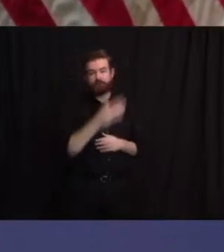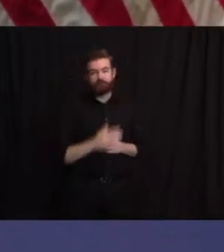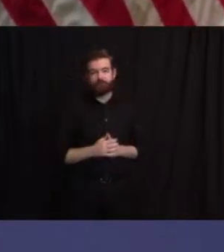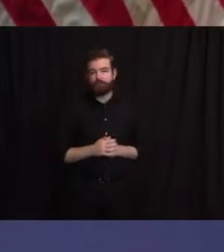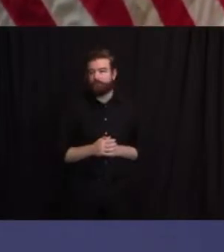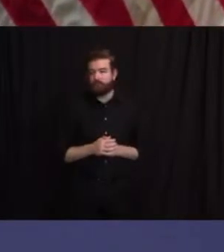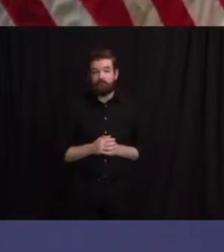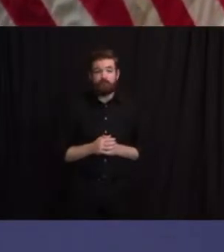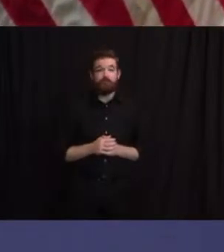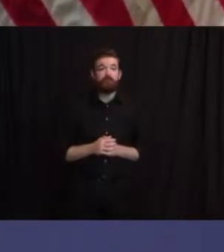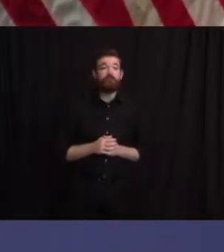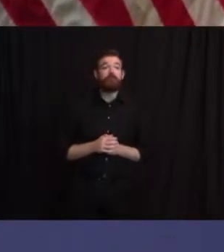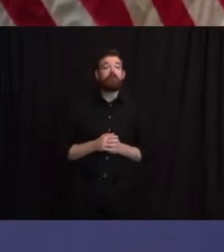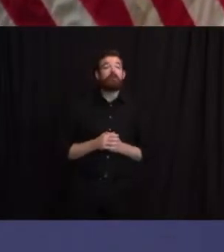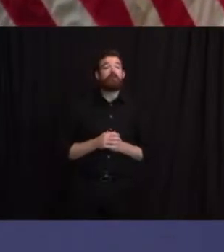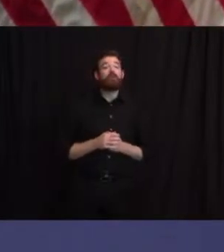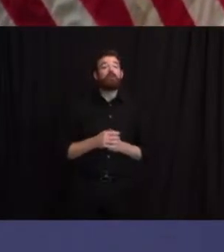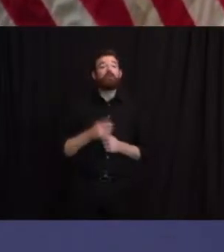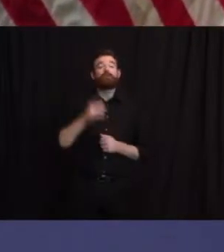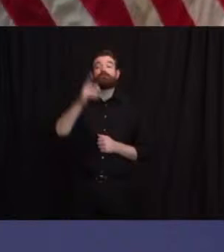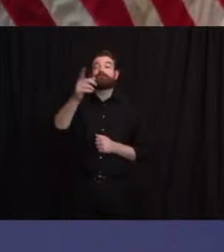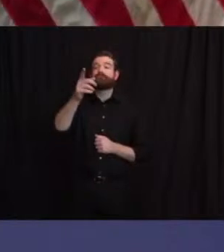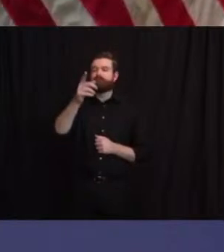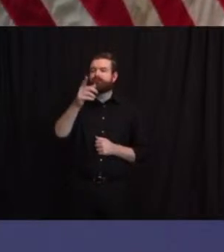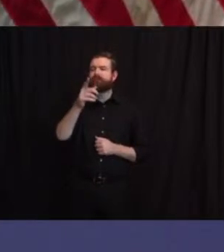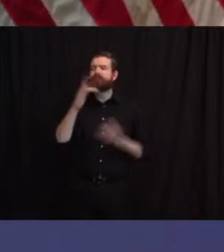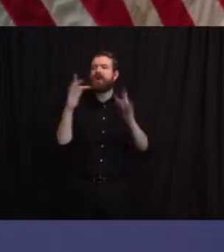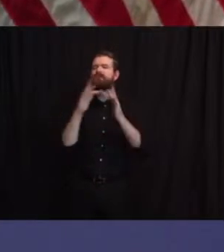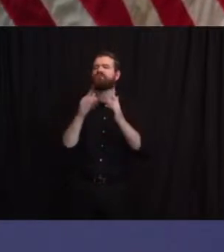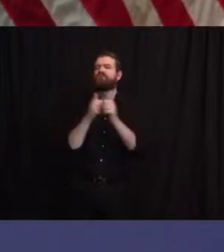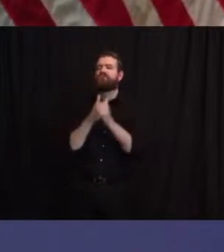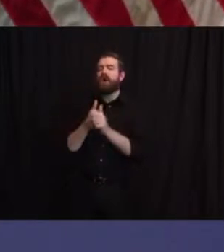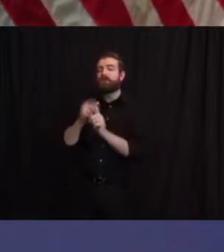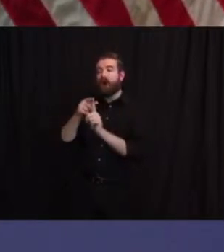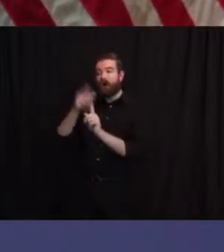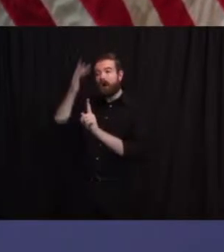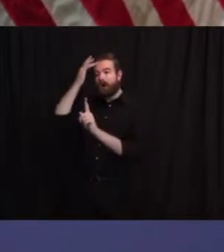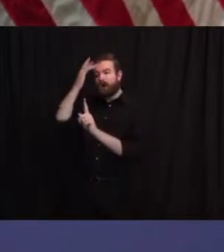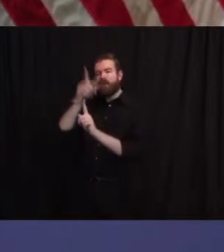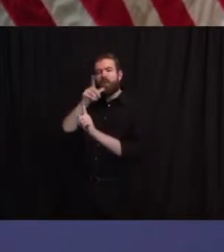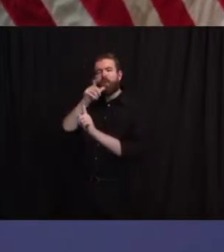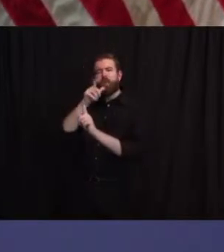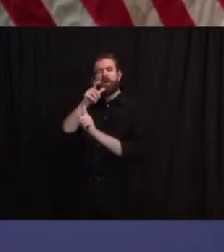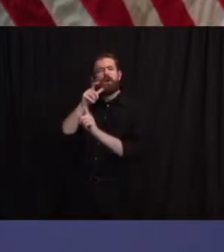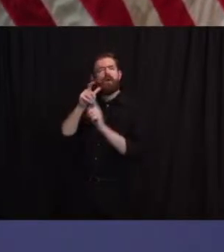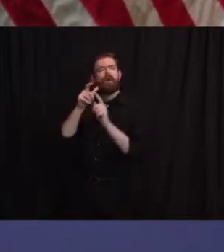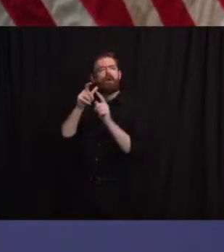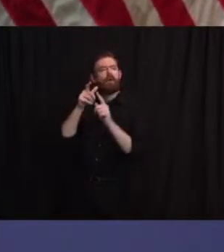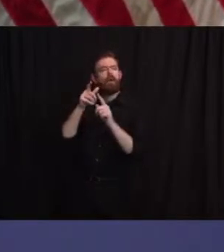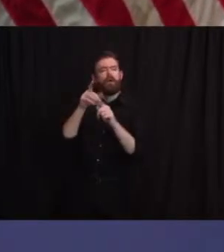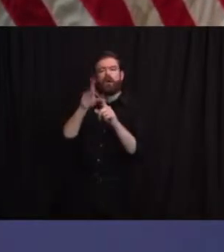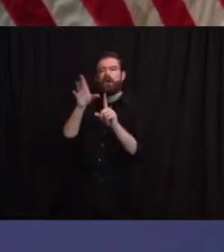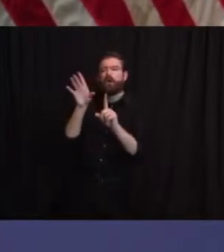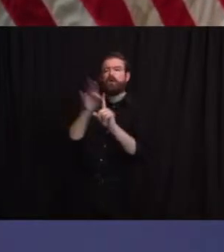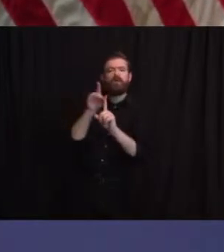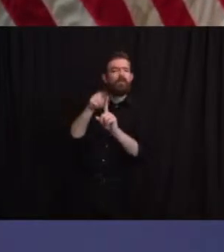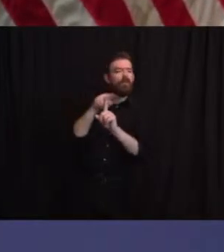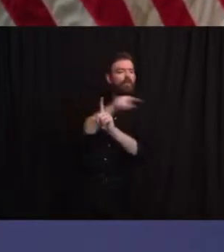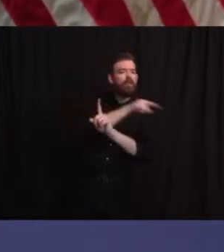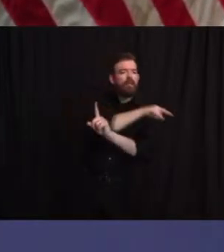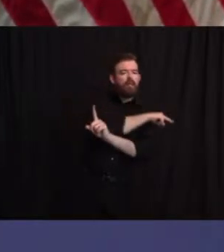contact tracing. New Jersey's still a couple weeks away from being able to supplement county and local health departments with additional contact